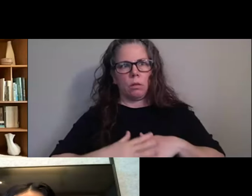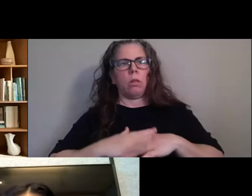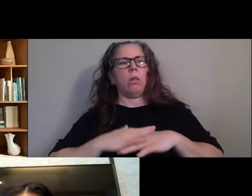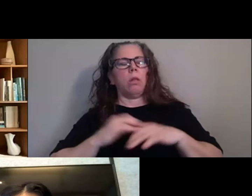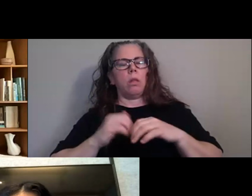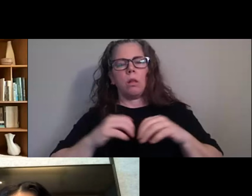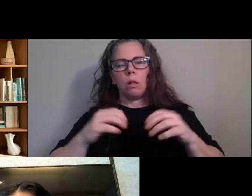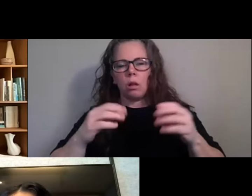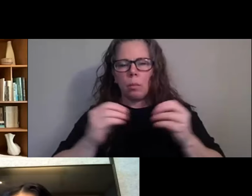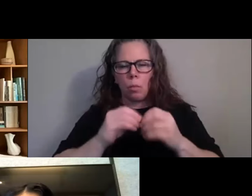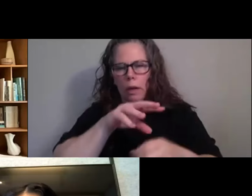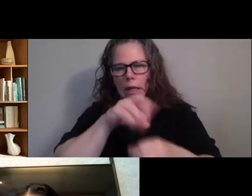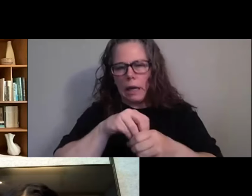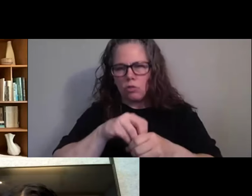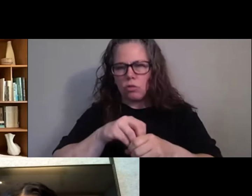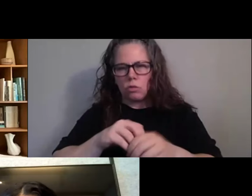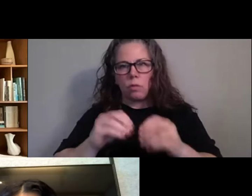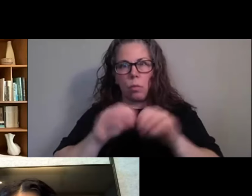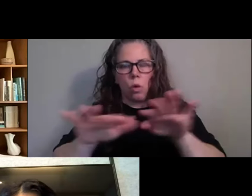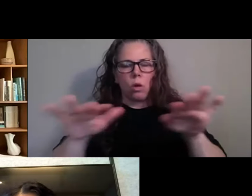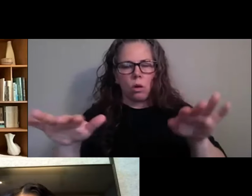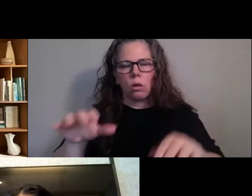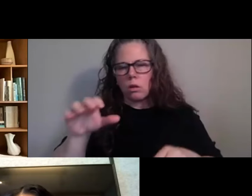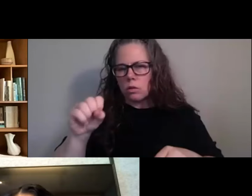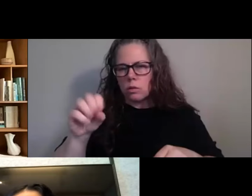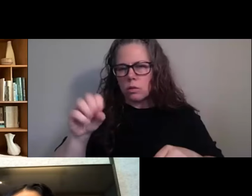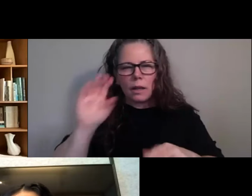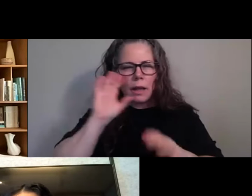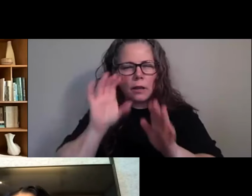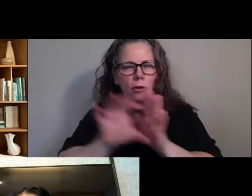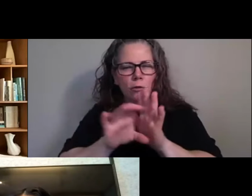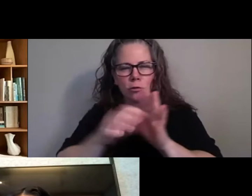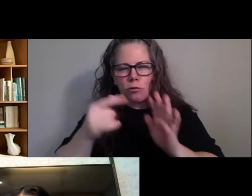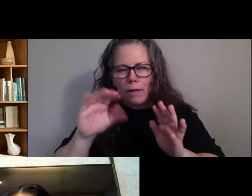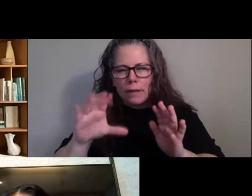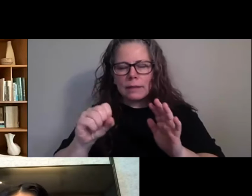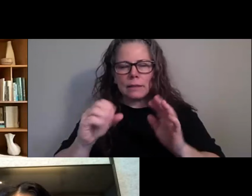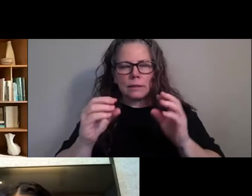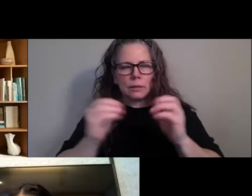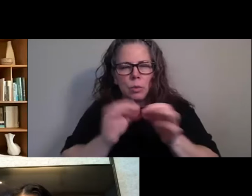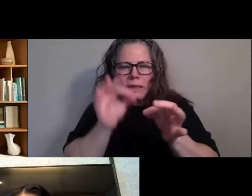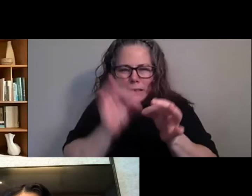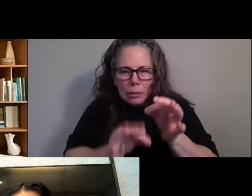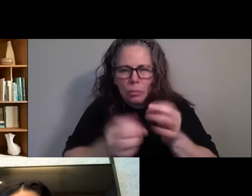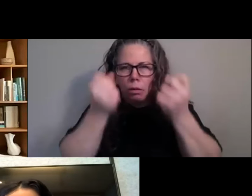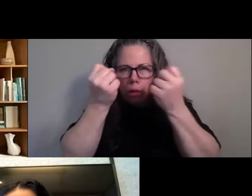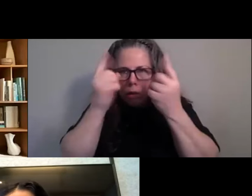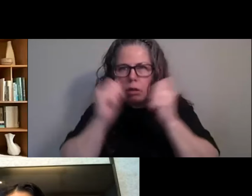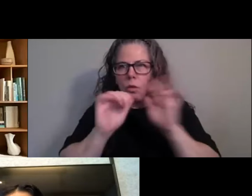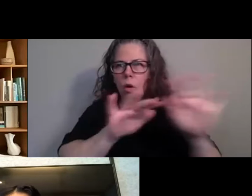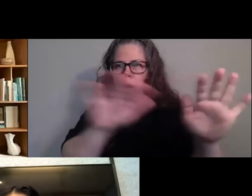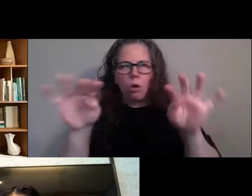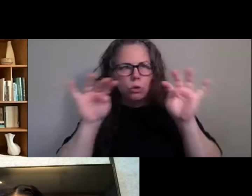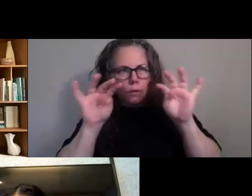more people engaged. I think I always love those social media graphics and just making things as easily understood as possible.